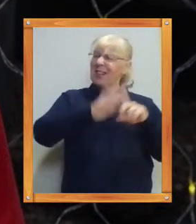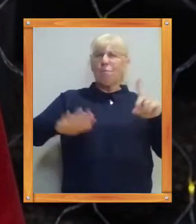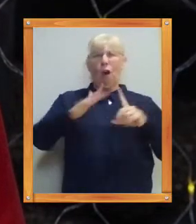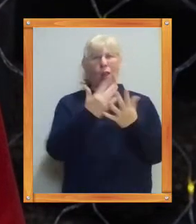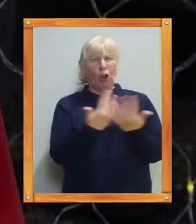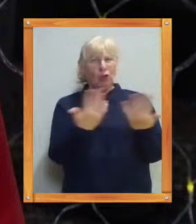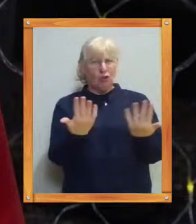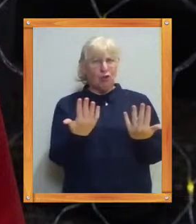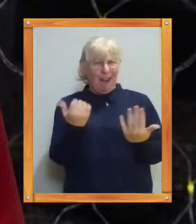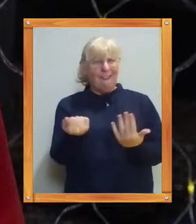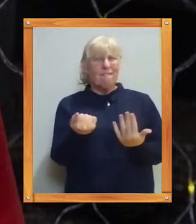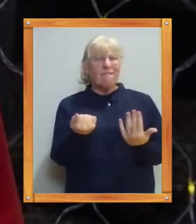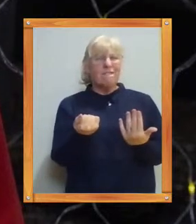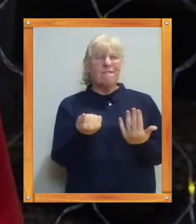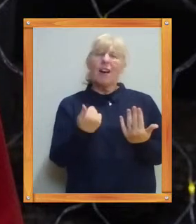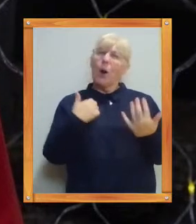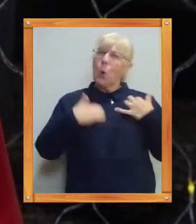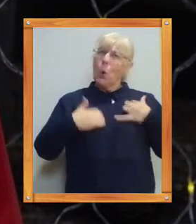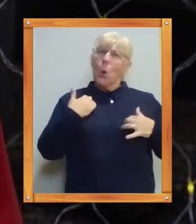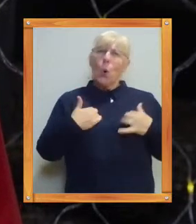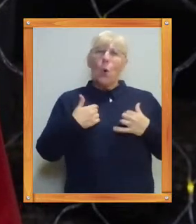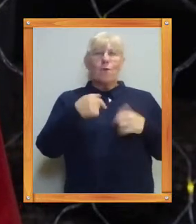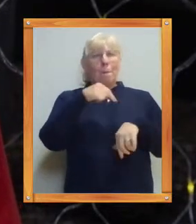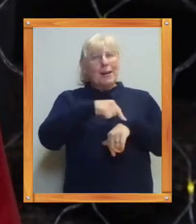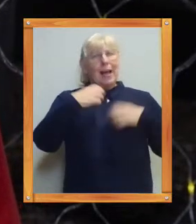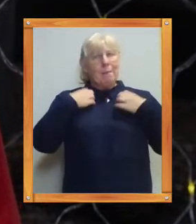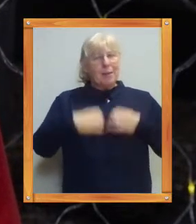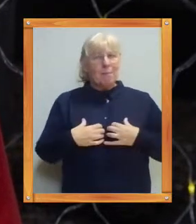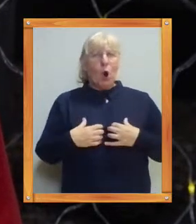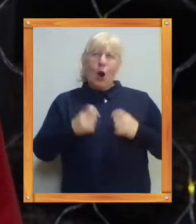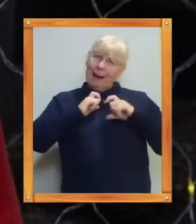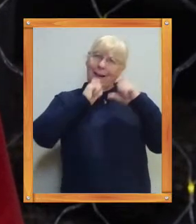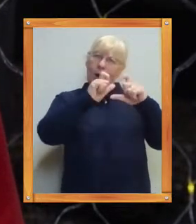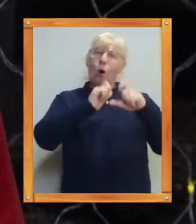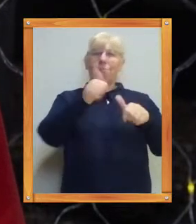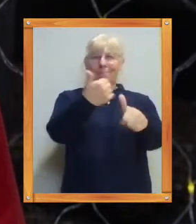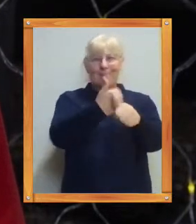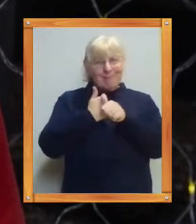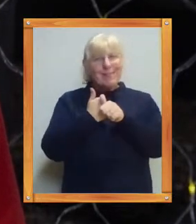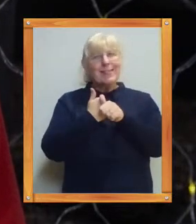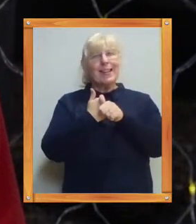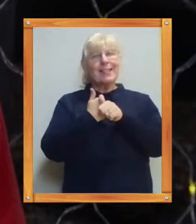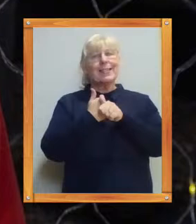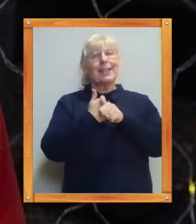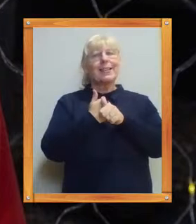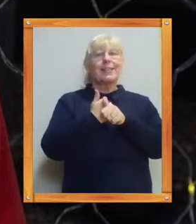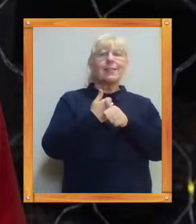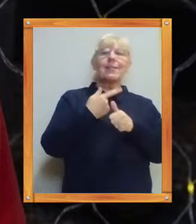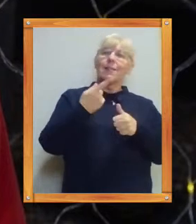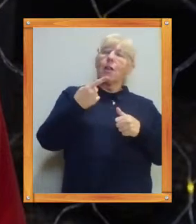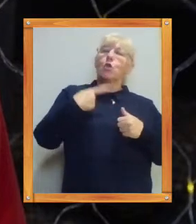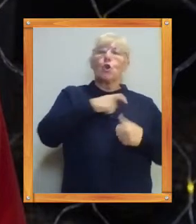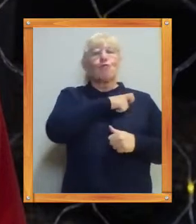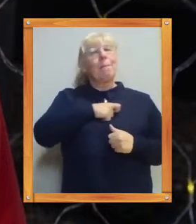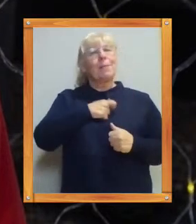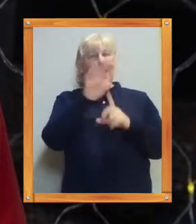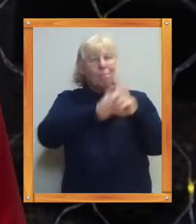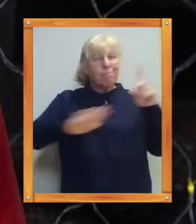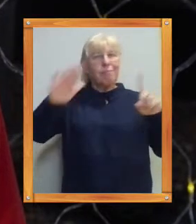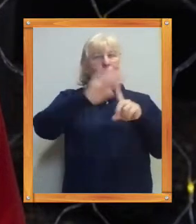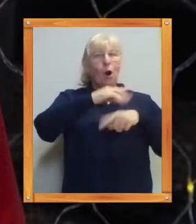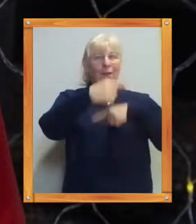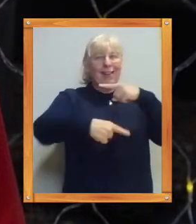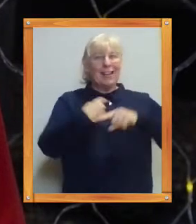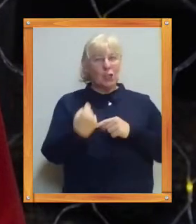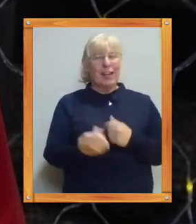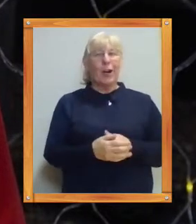office with your assistance and support to represent our borough in the new year. Finally, I would like to wish you